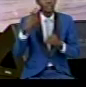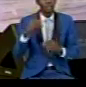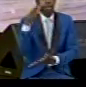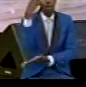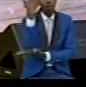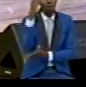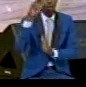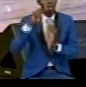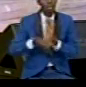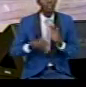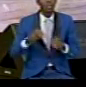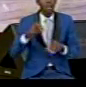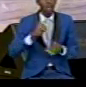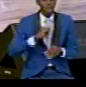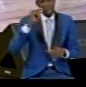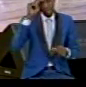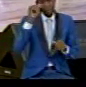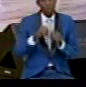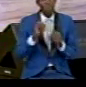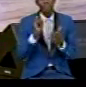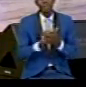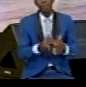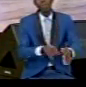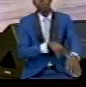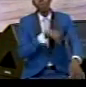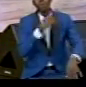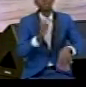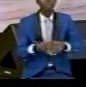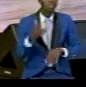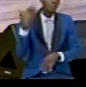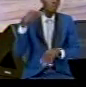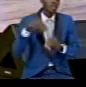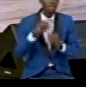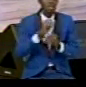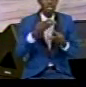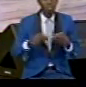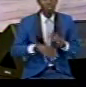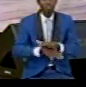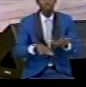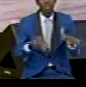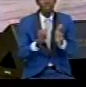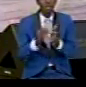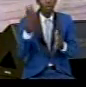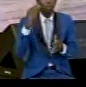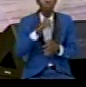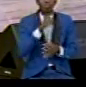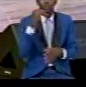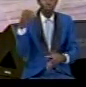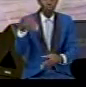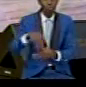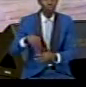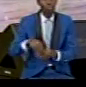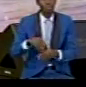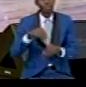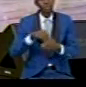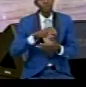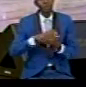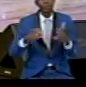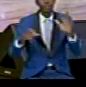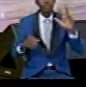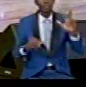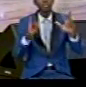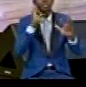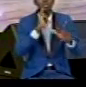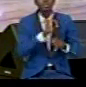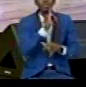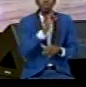I remember that long, long ago in a land that was not sown. Look at verse 3. In verse 3,